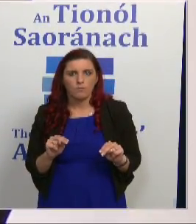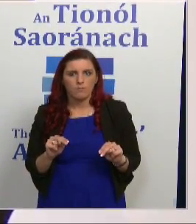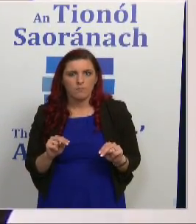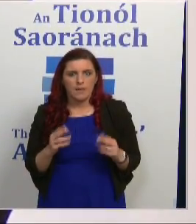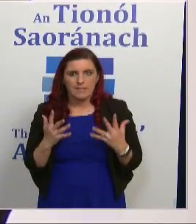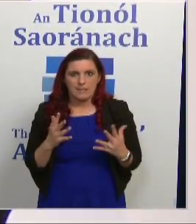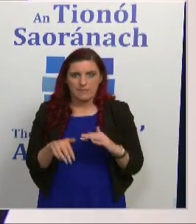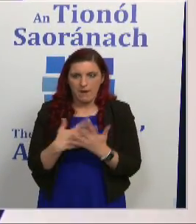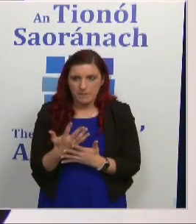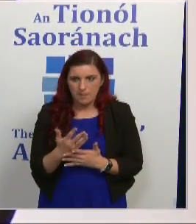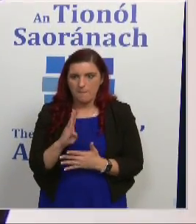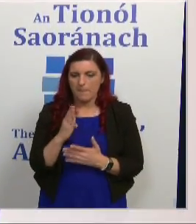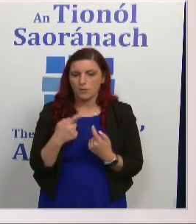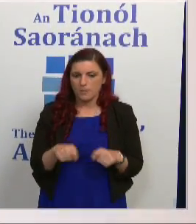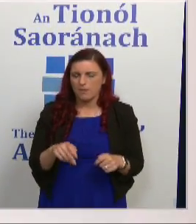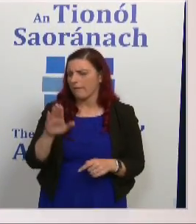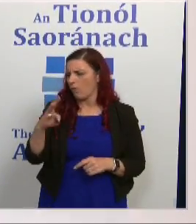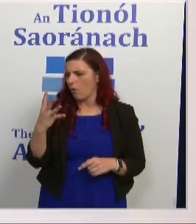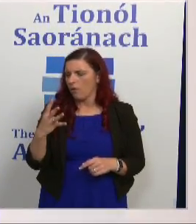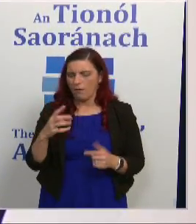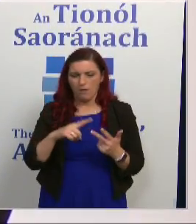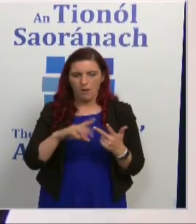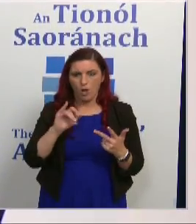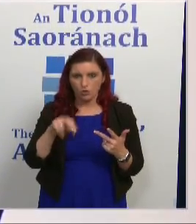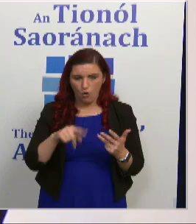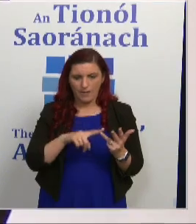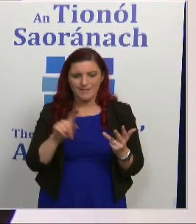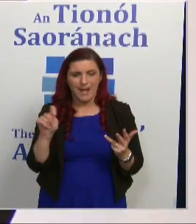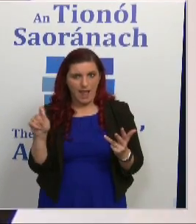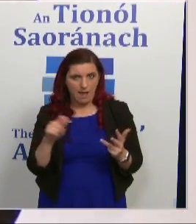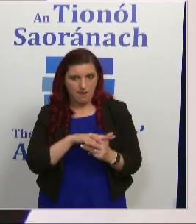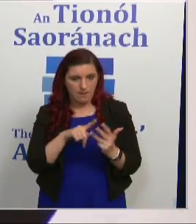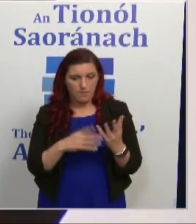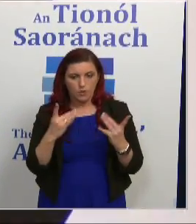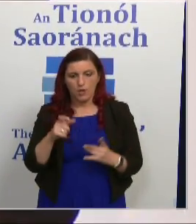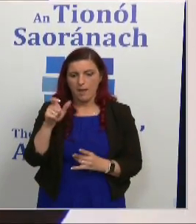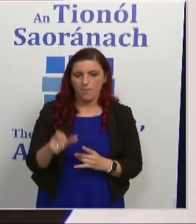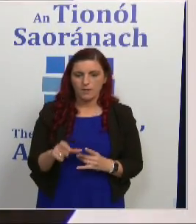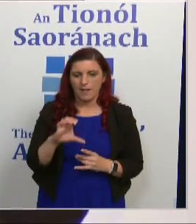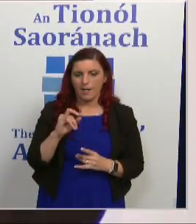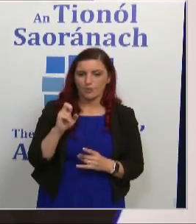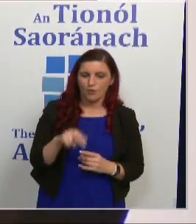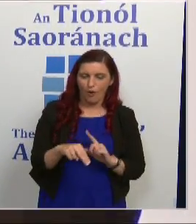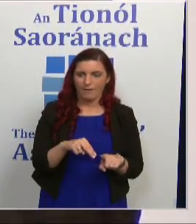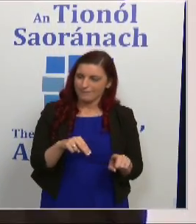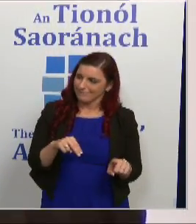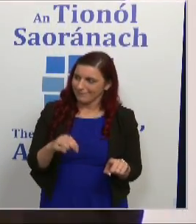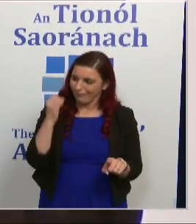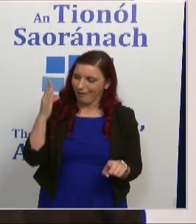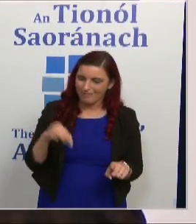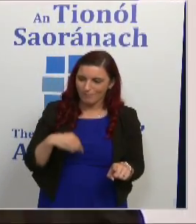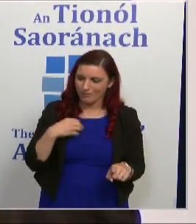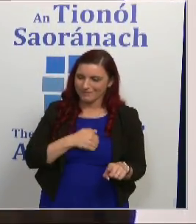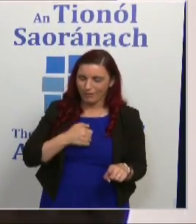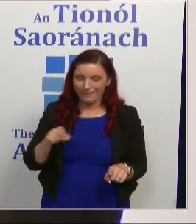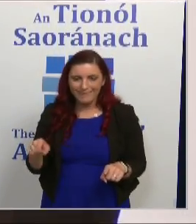So Blanchardstown, Lucan, or 4, Clondalkin and Tallaght. The chairperson's conversation with Clondalkin this morning actually really got me. So